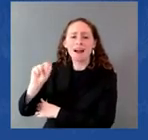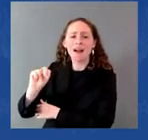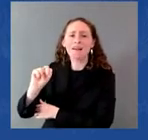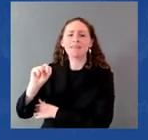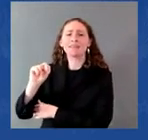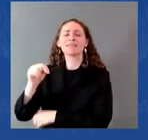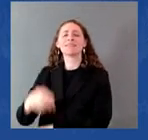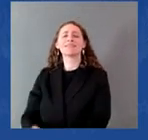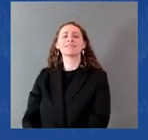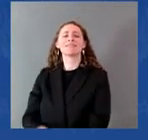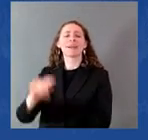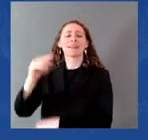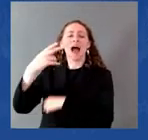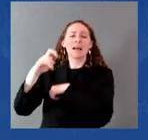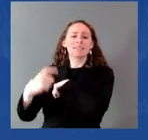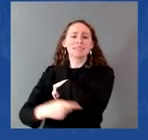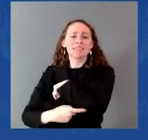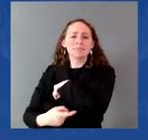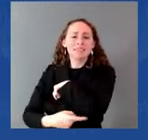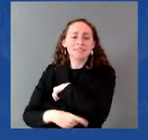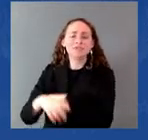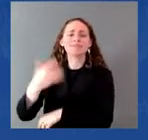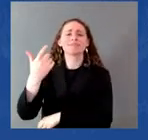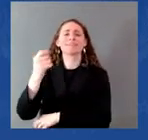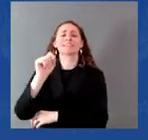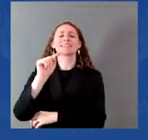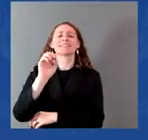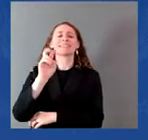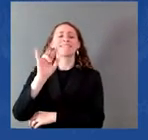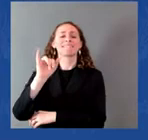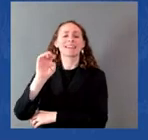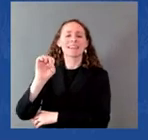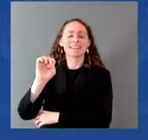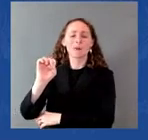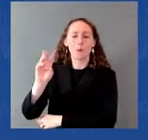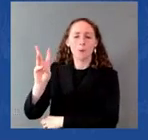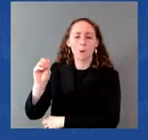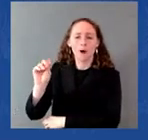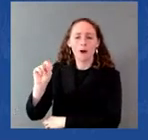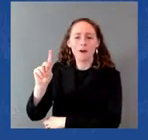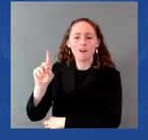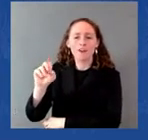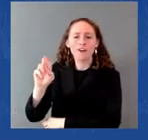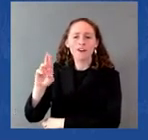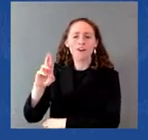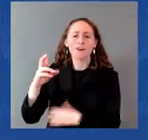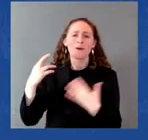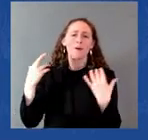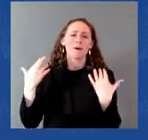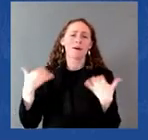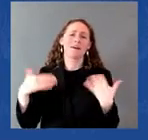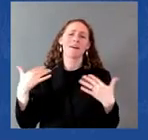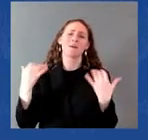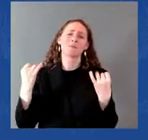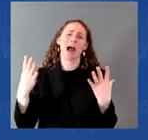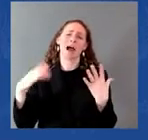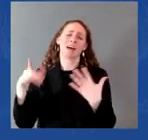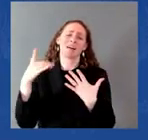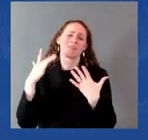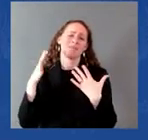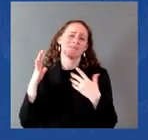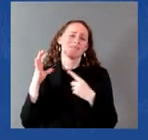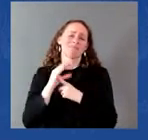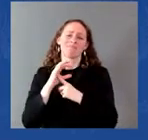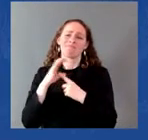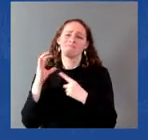The talent, the singers, writers, producers that found a home in Motown and helped establish black culture